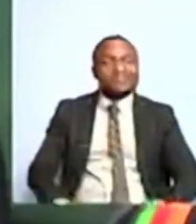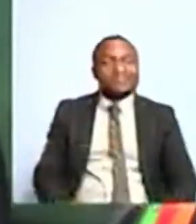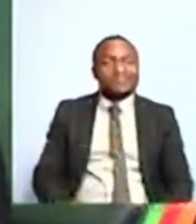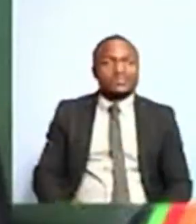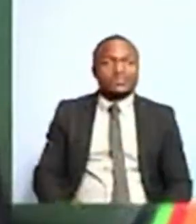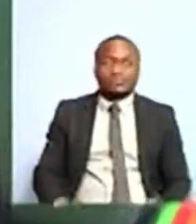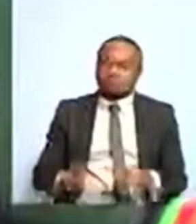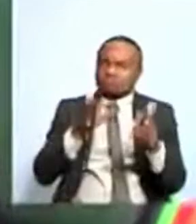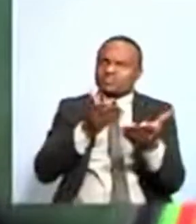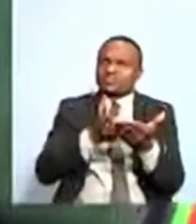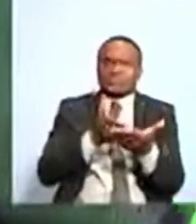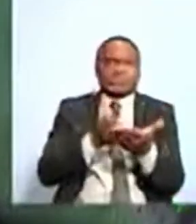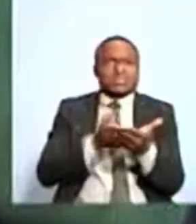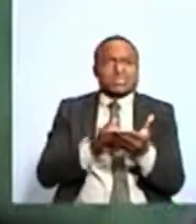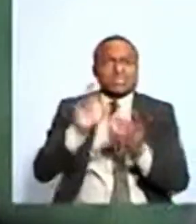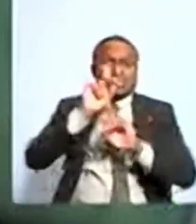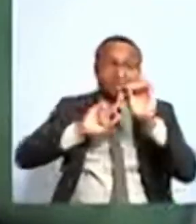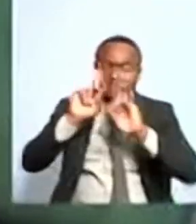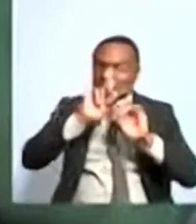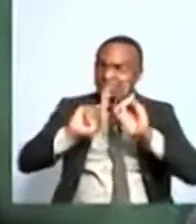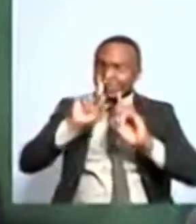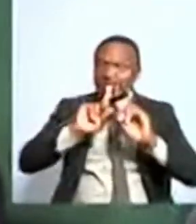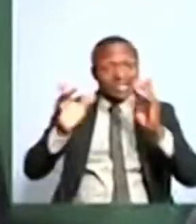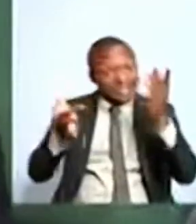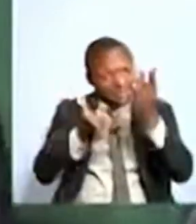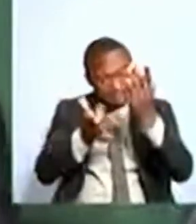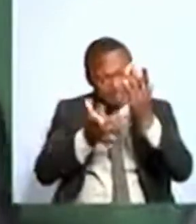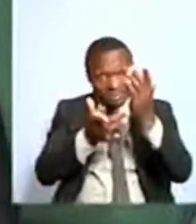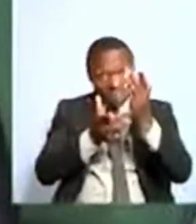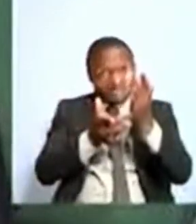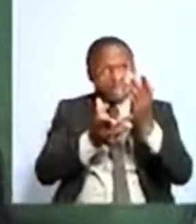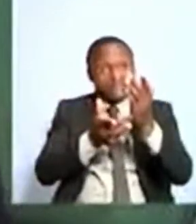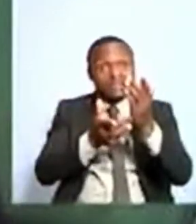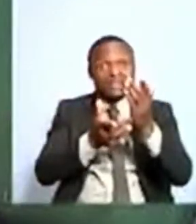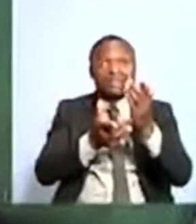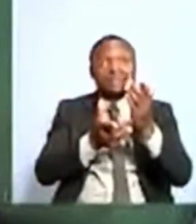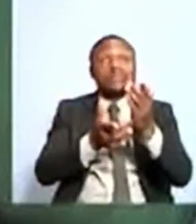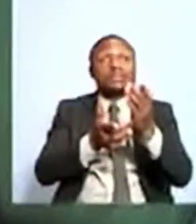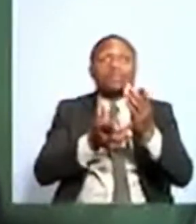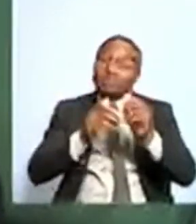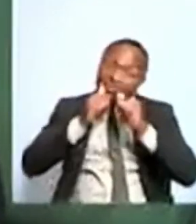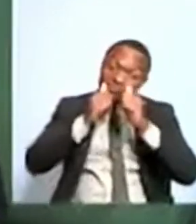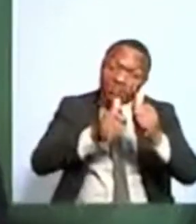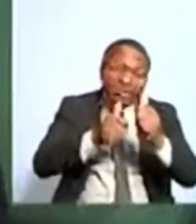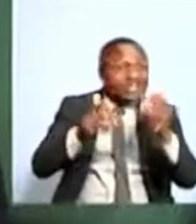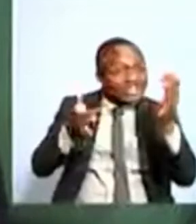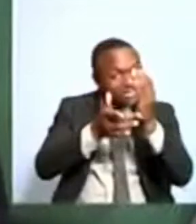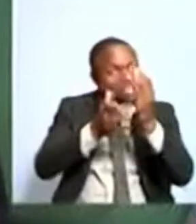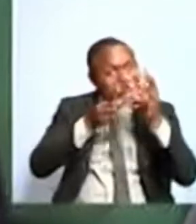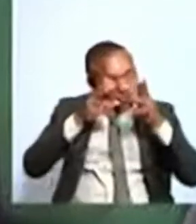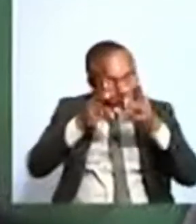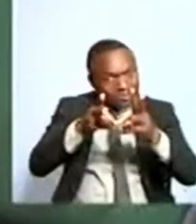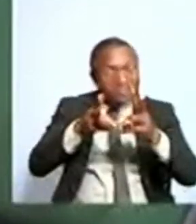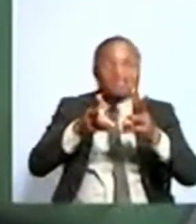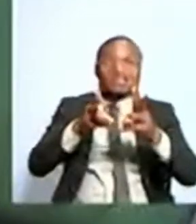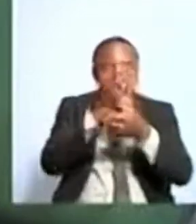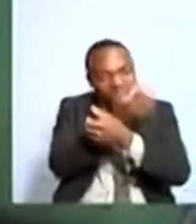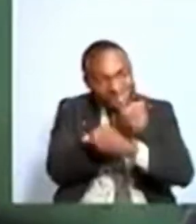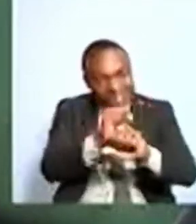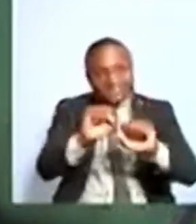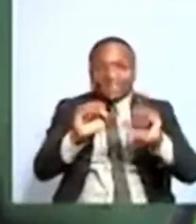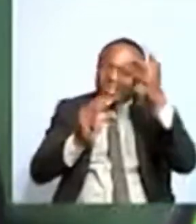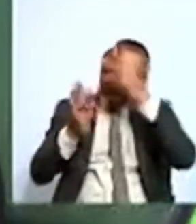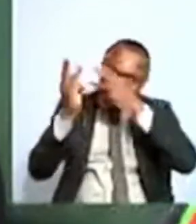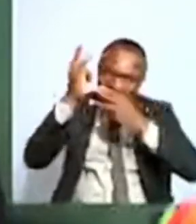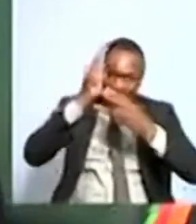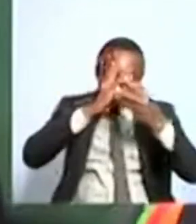This is not, this debate is technical. As such, approach it in that order. Address the concerns